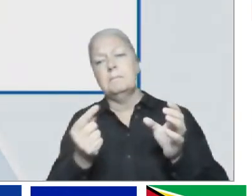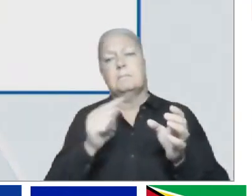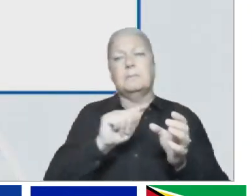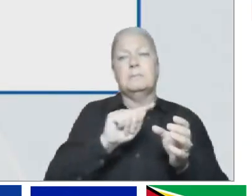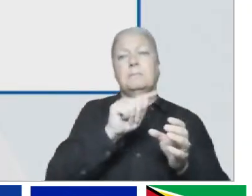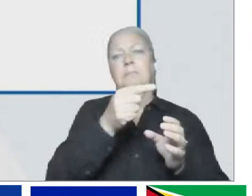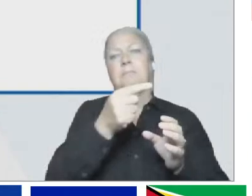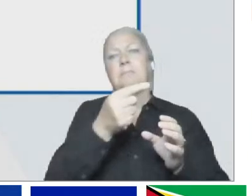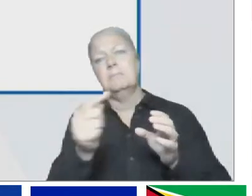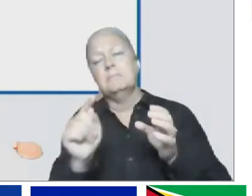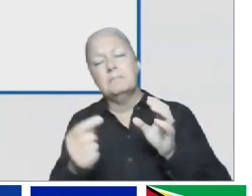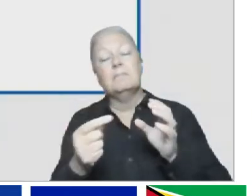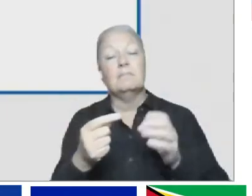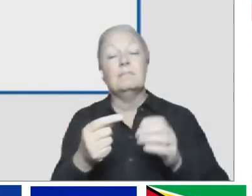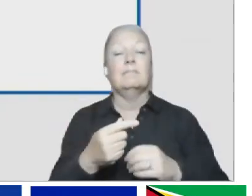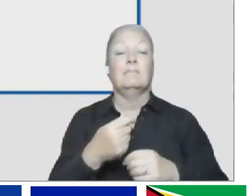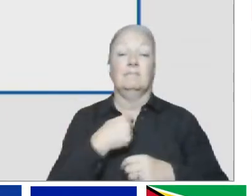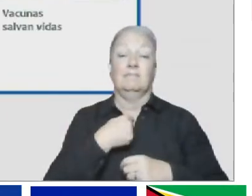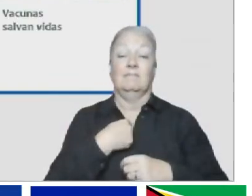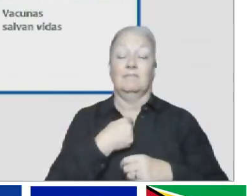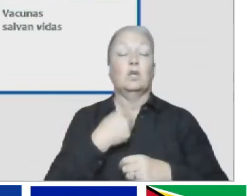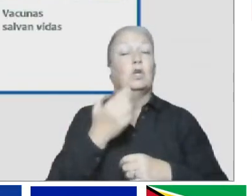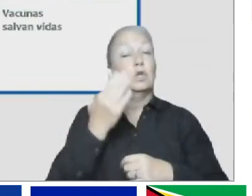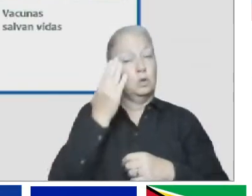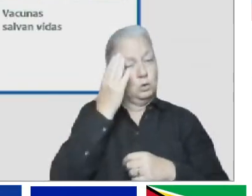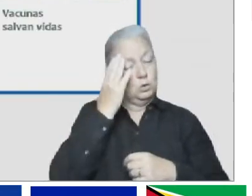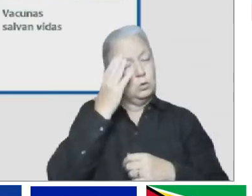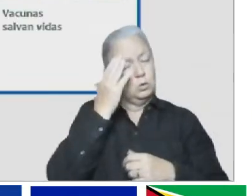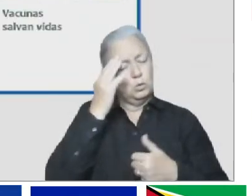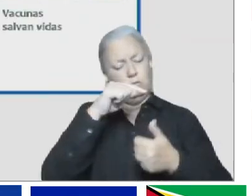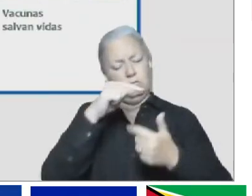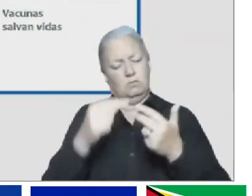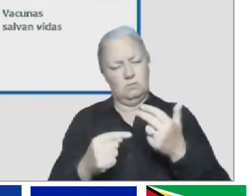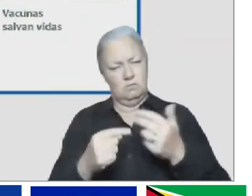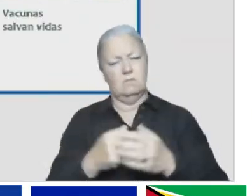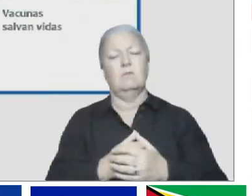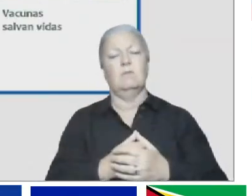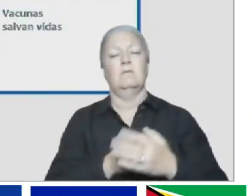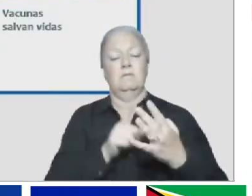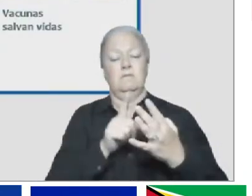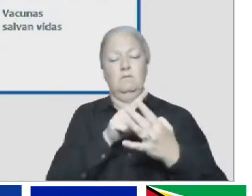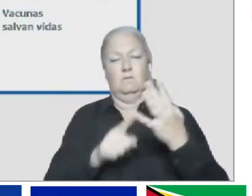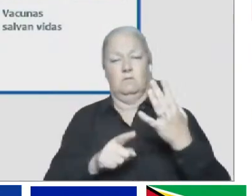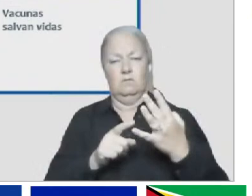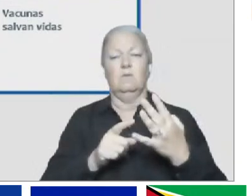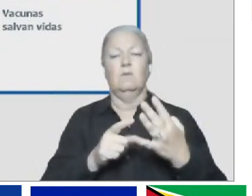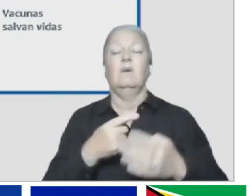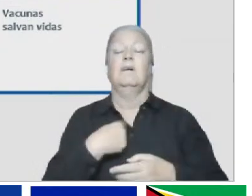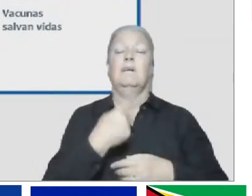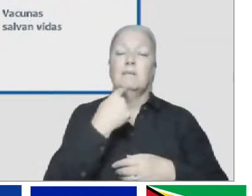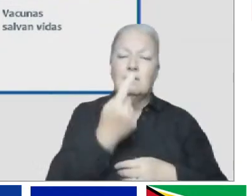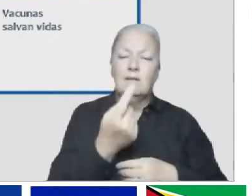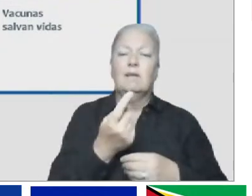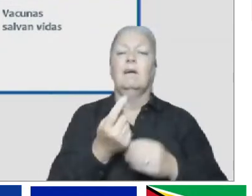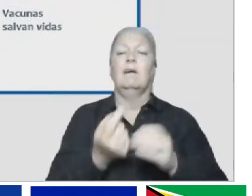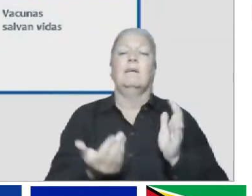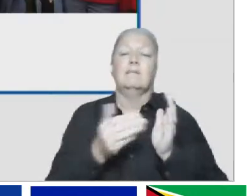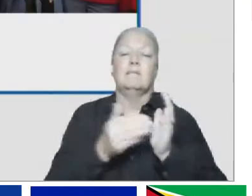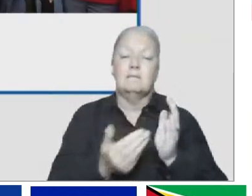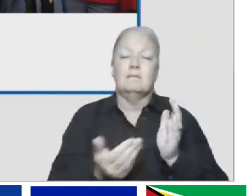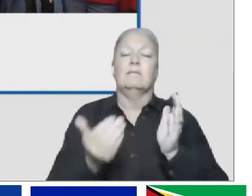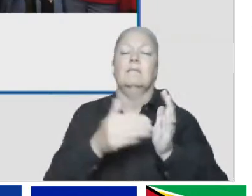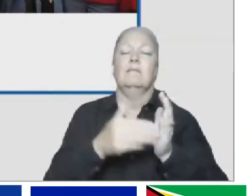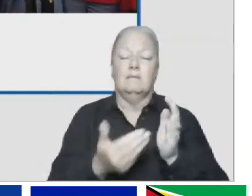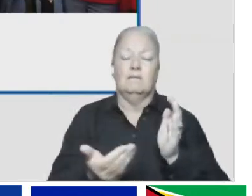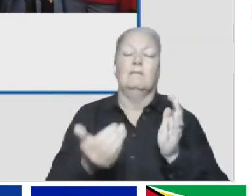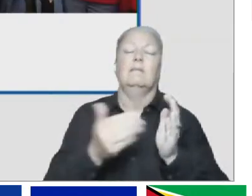we knew for sure, that we have been repeating day after day, that in order to prevent this we have to